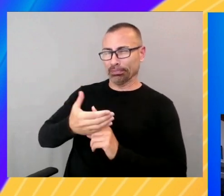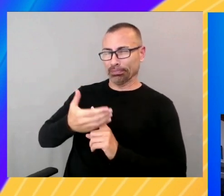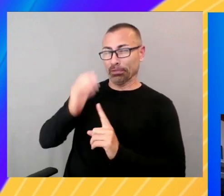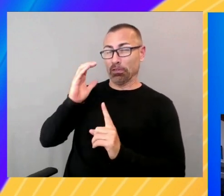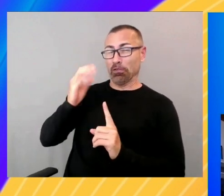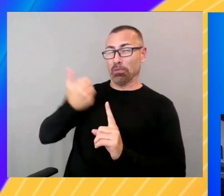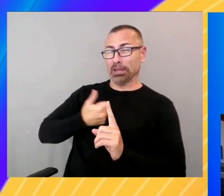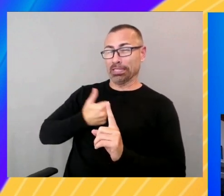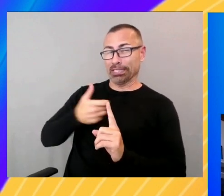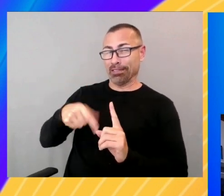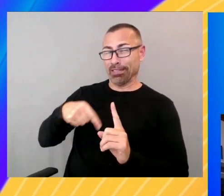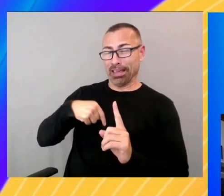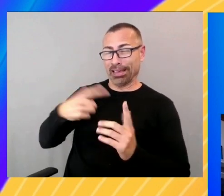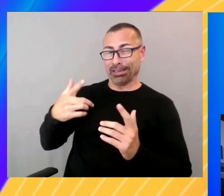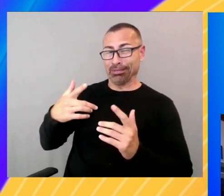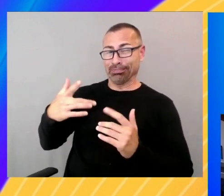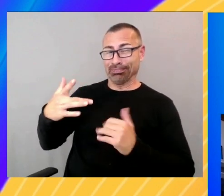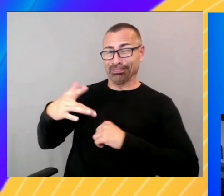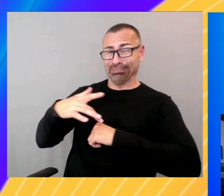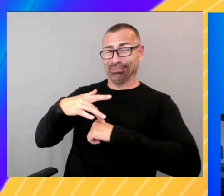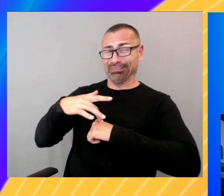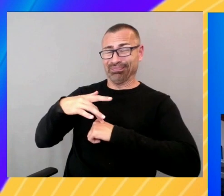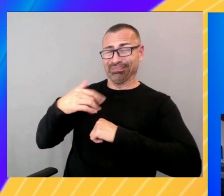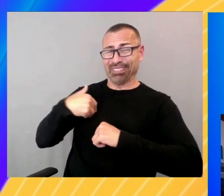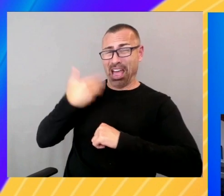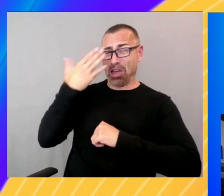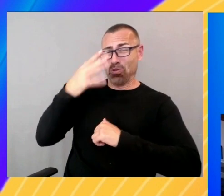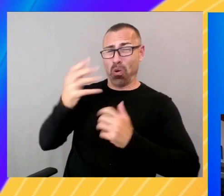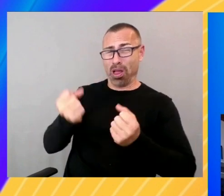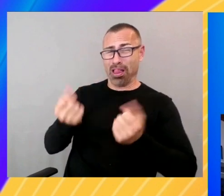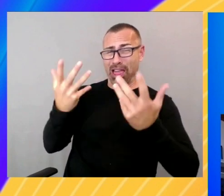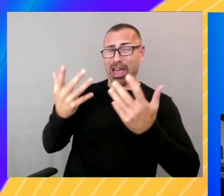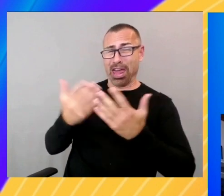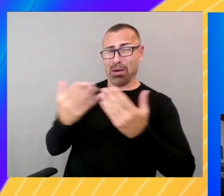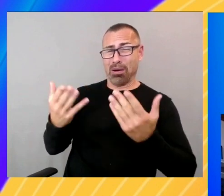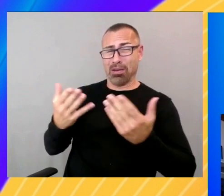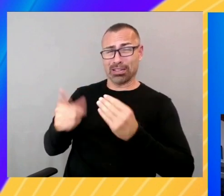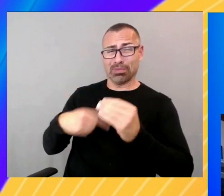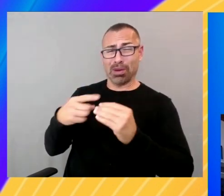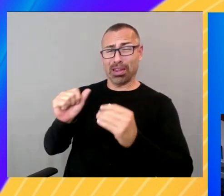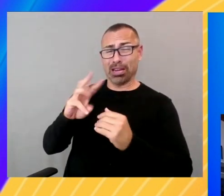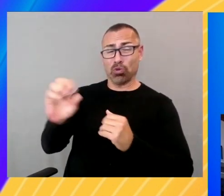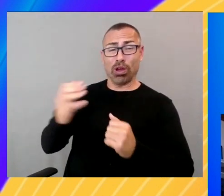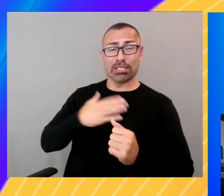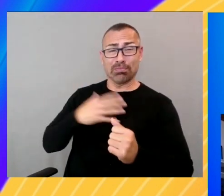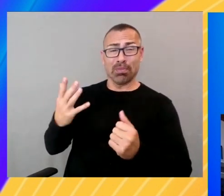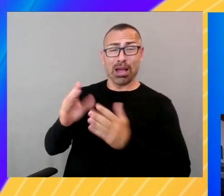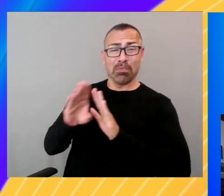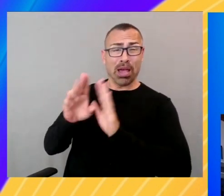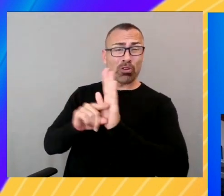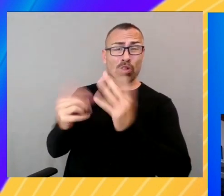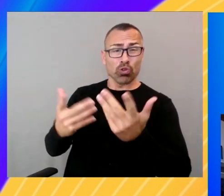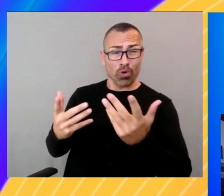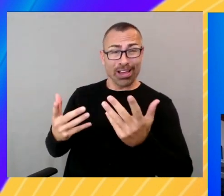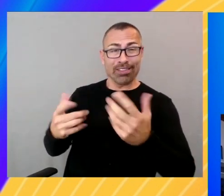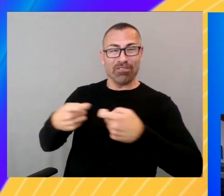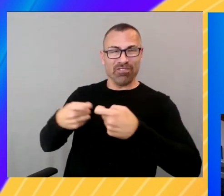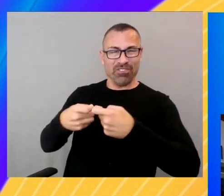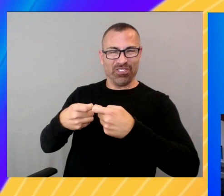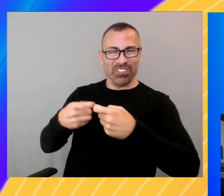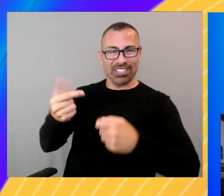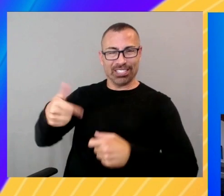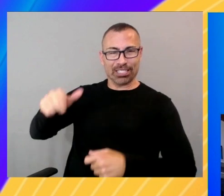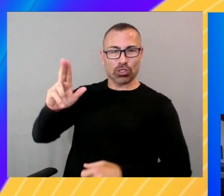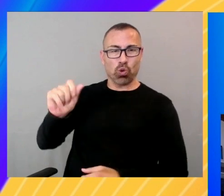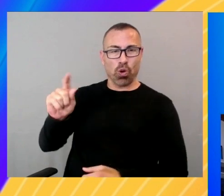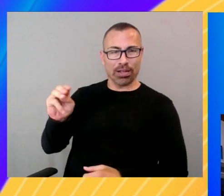physics, and I don't know a lot of AWS stuff. So can you tell me actually just really basic definition, what is patching in this context? Sure. So probably, just